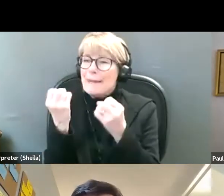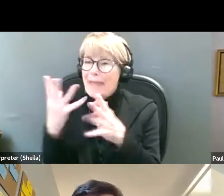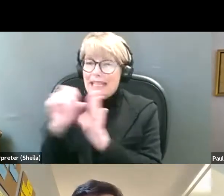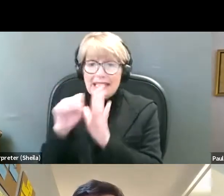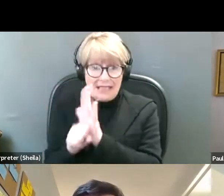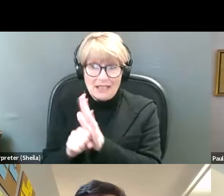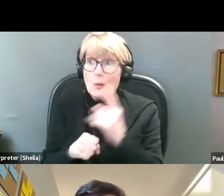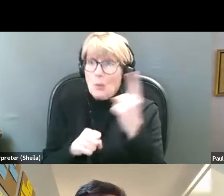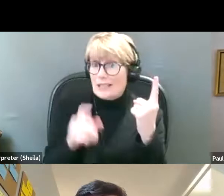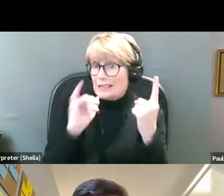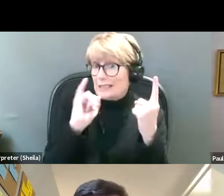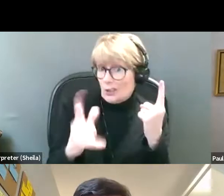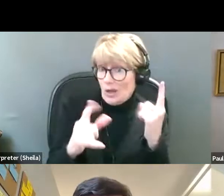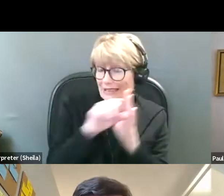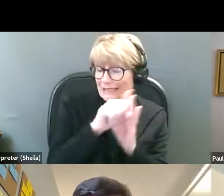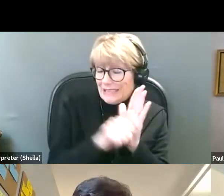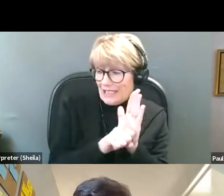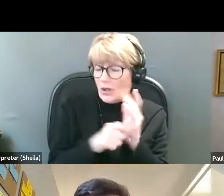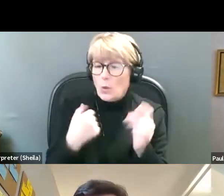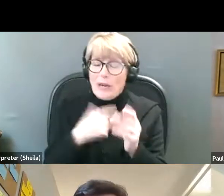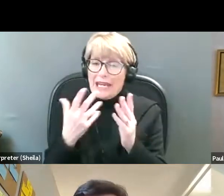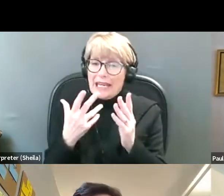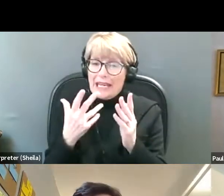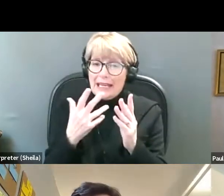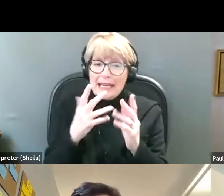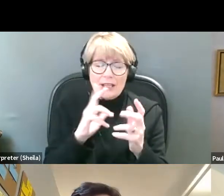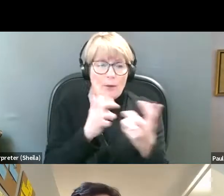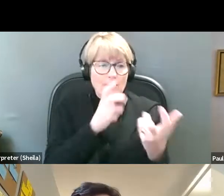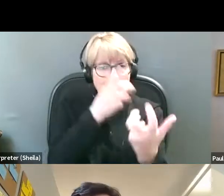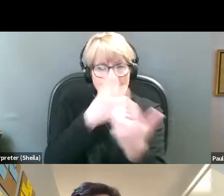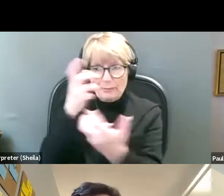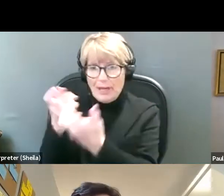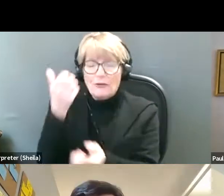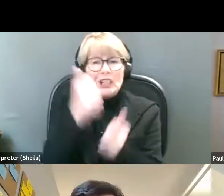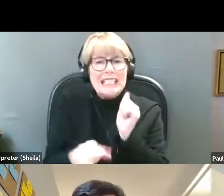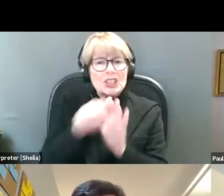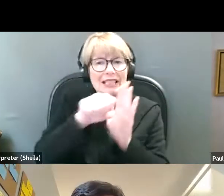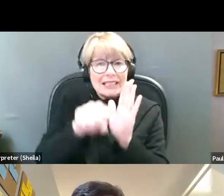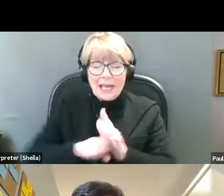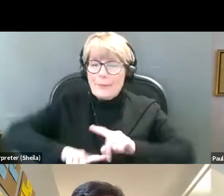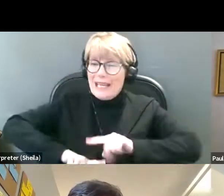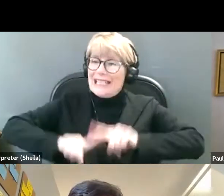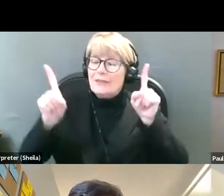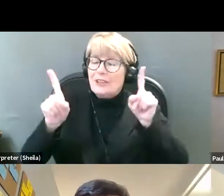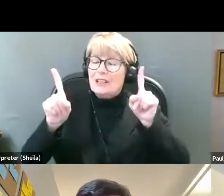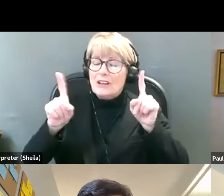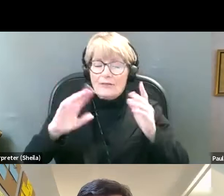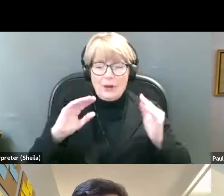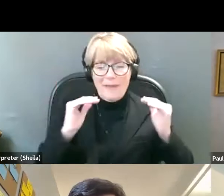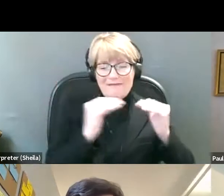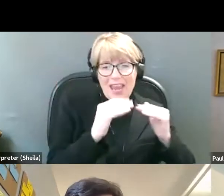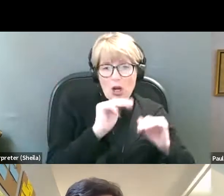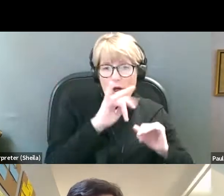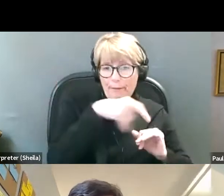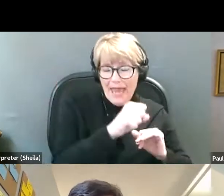Illinois. And we tailor it for each state, but it's different from the Fair Maps Initiative, which is an